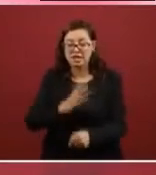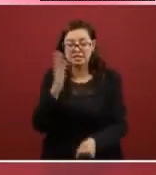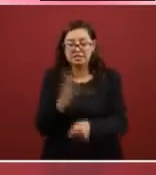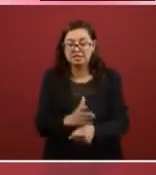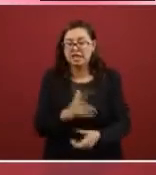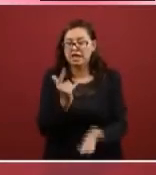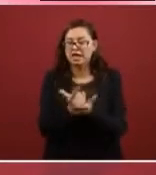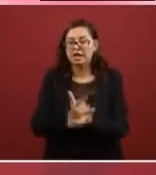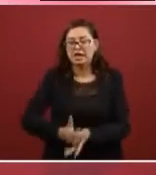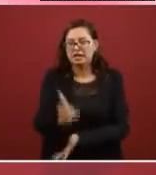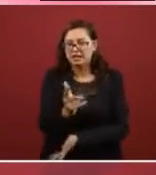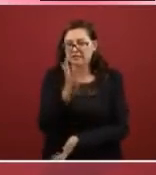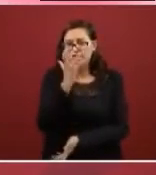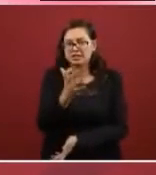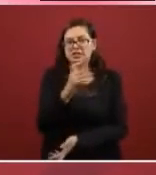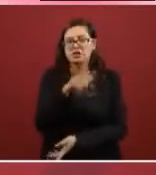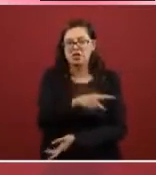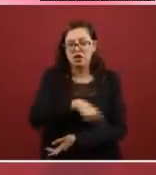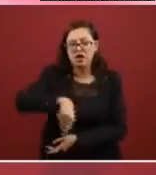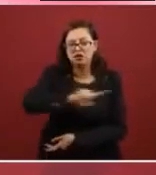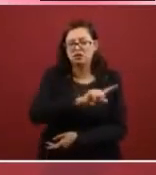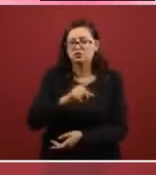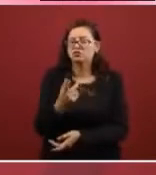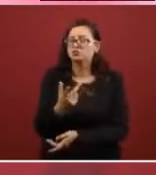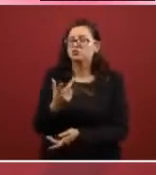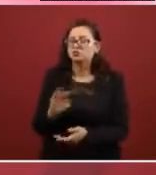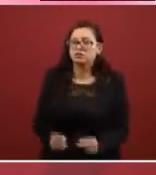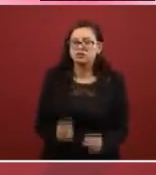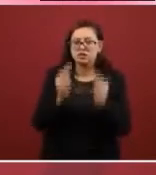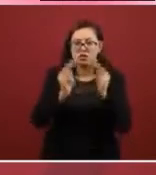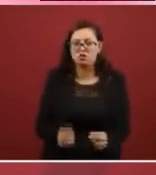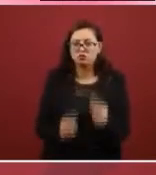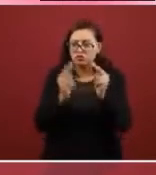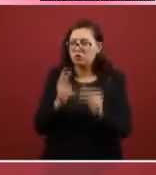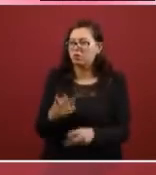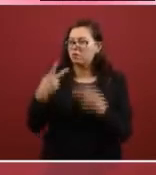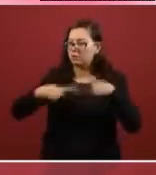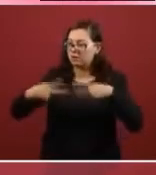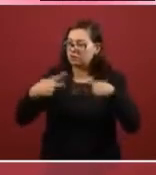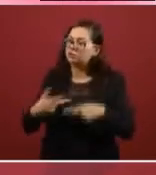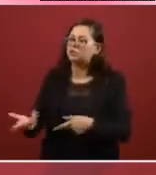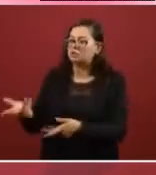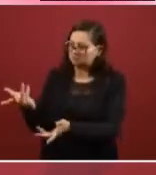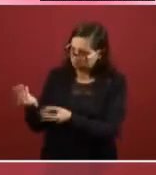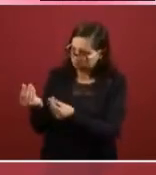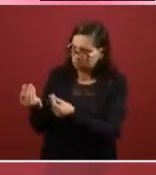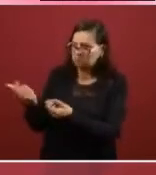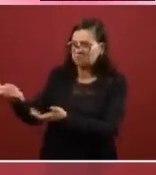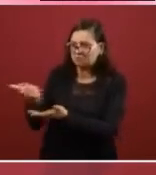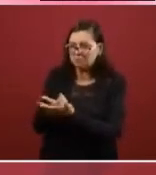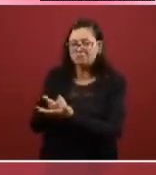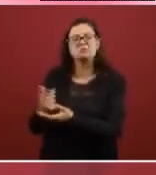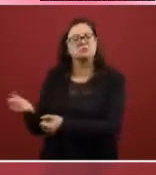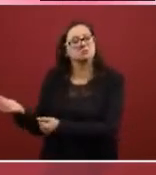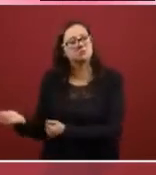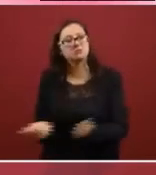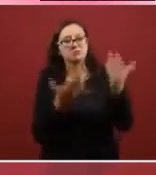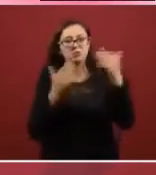They're gonna seize the protections for those that have been doing that. And